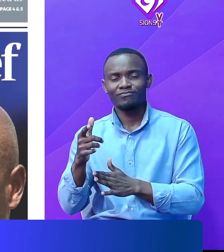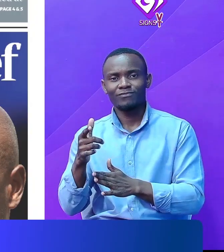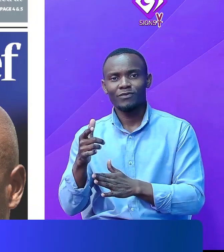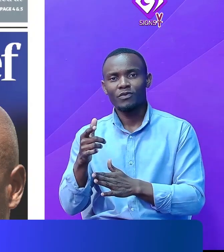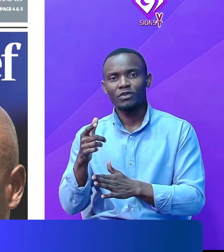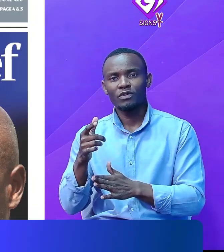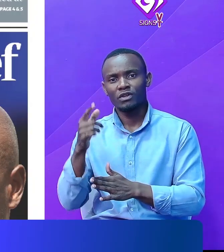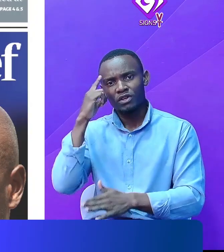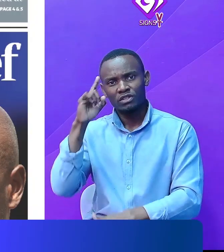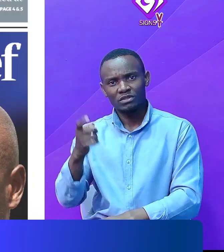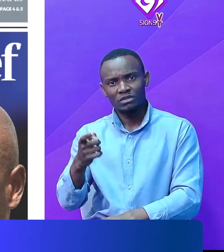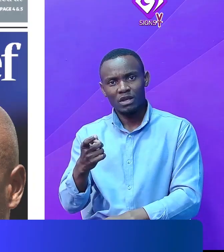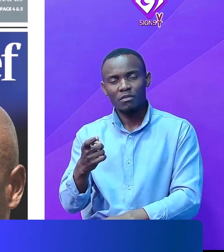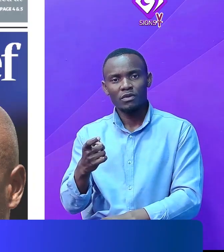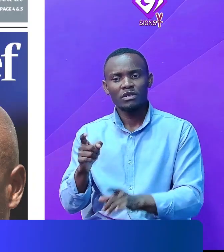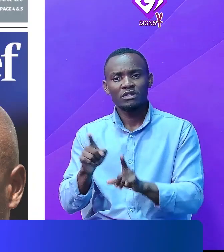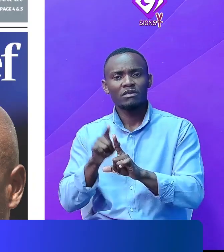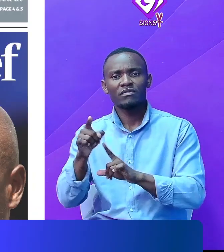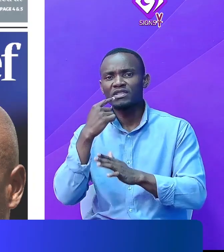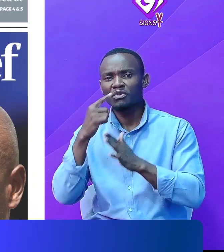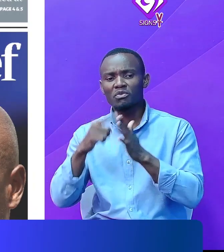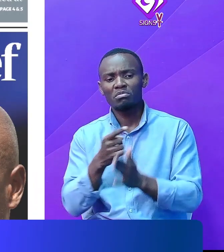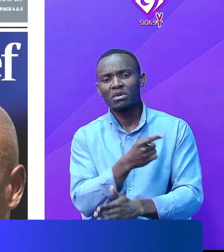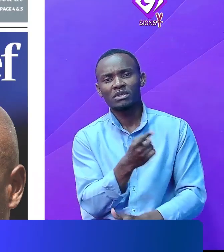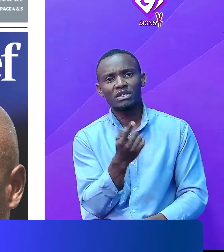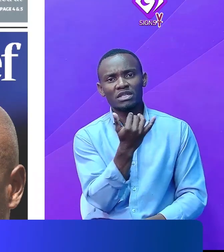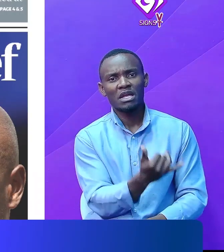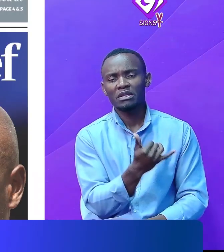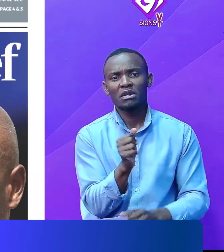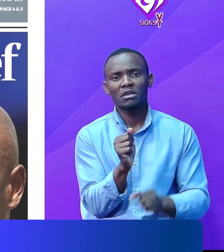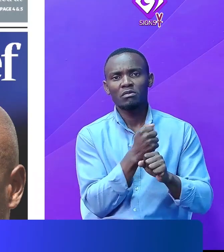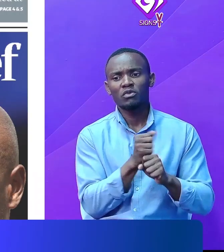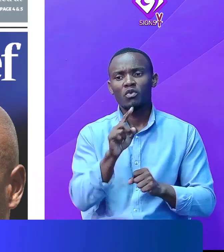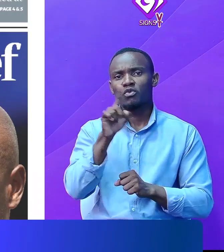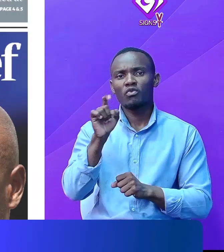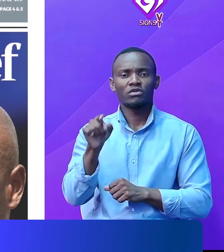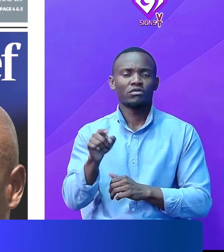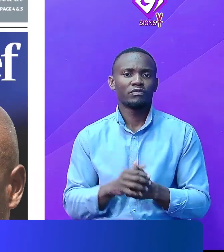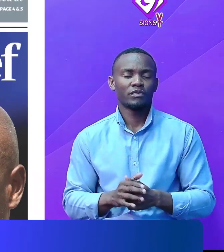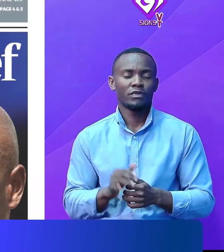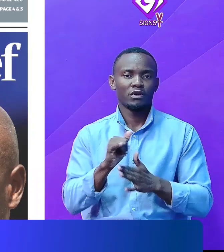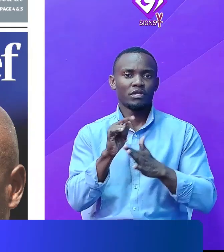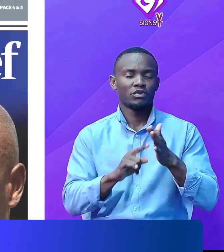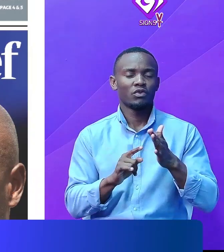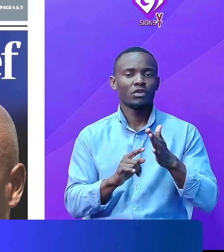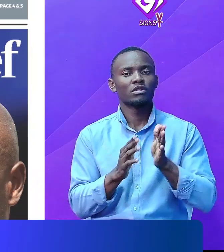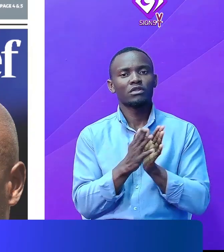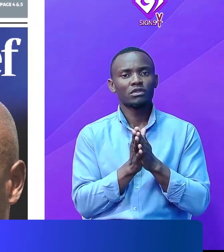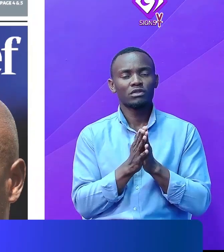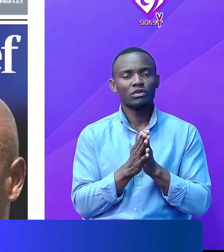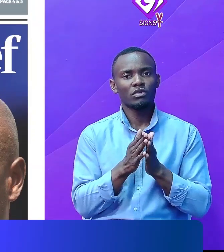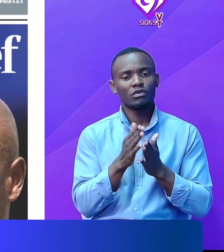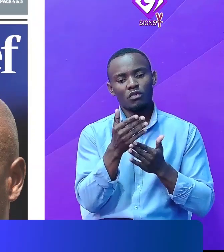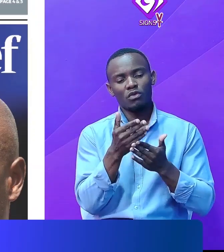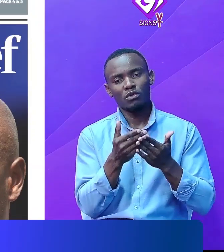dismissed them as junior members unfit to question him. That is a story that you'll find on page 6